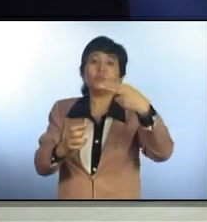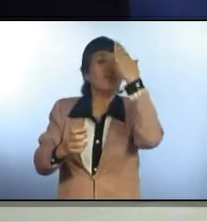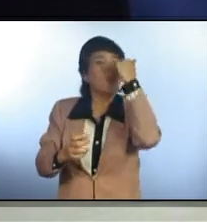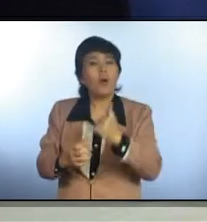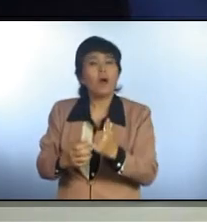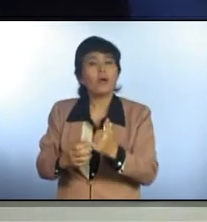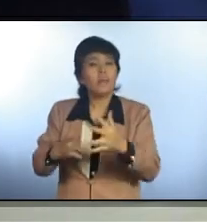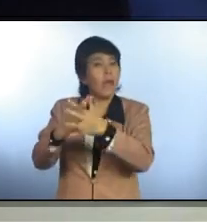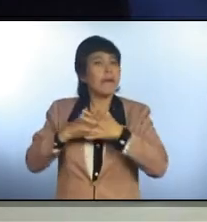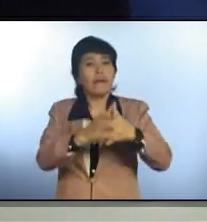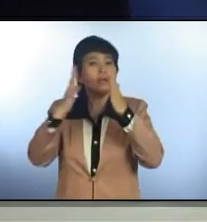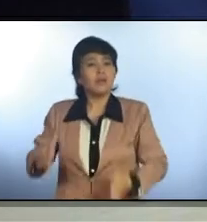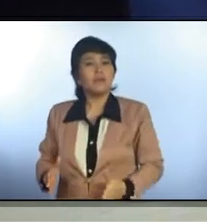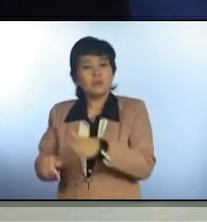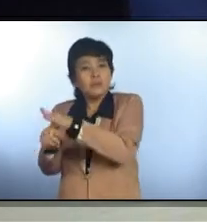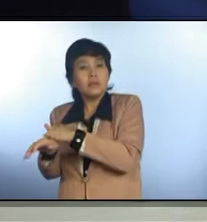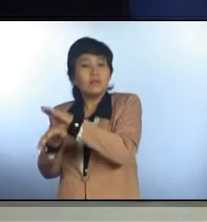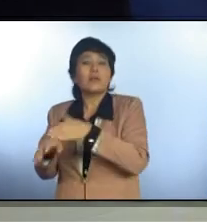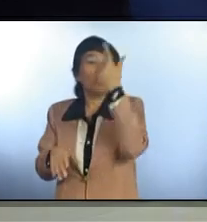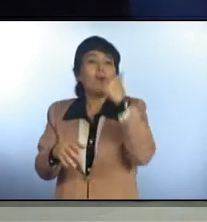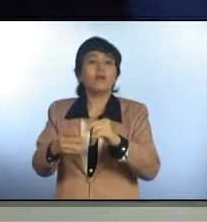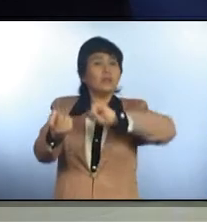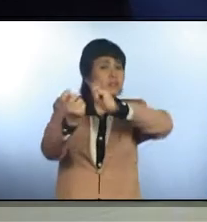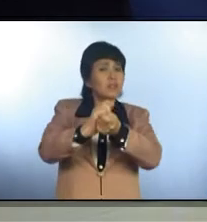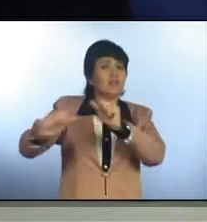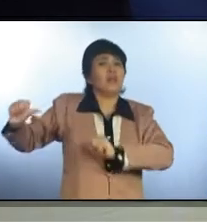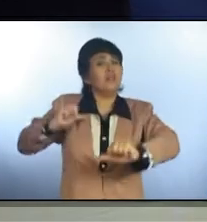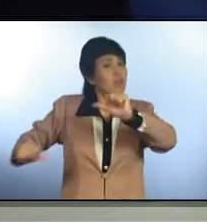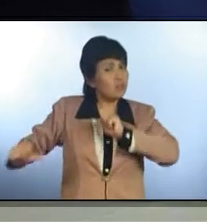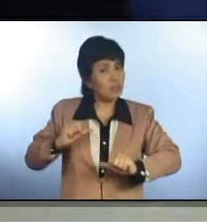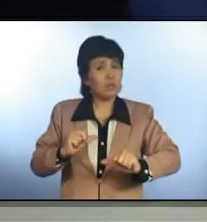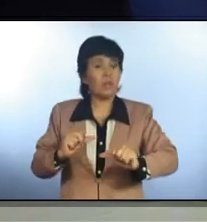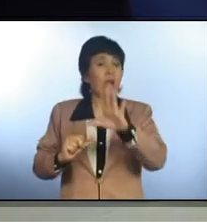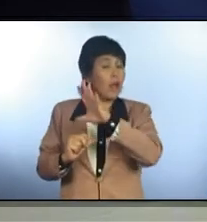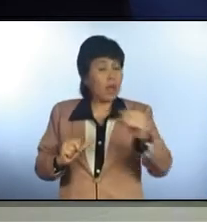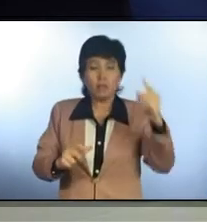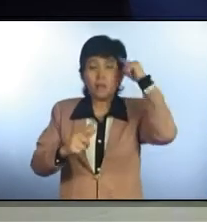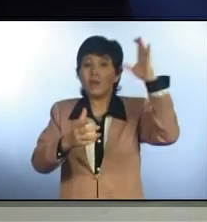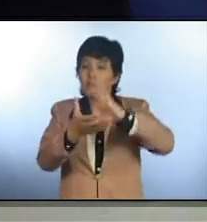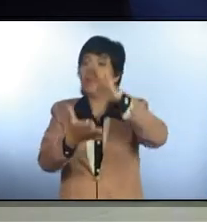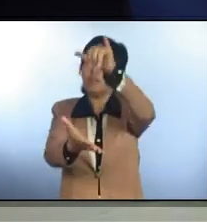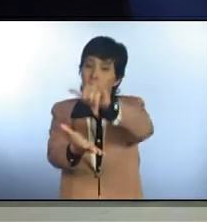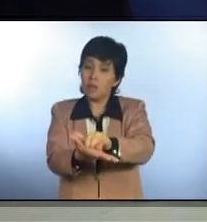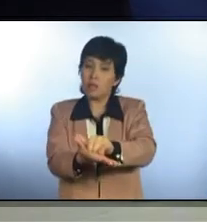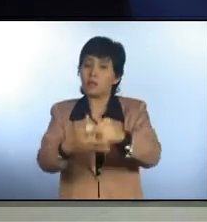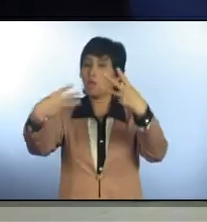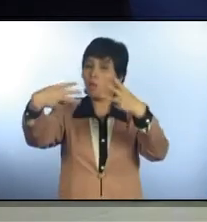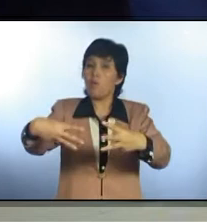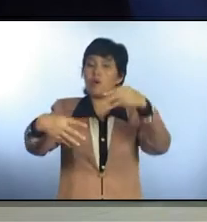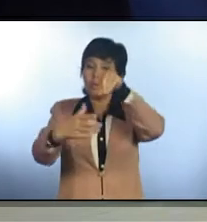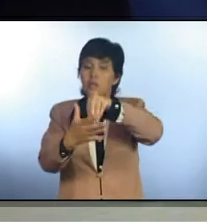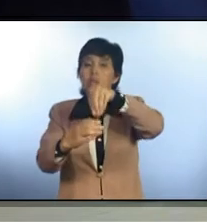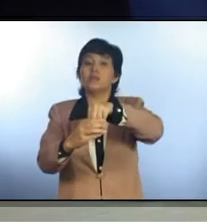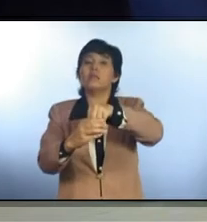were the Americans persuaded to the extent that they have changed their attitude and they believe that the war in Iraq